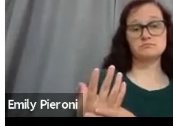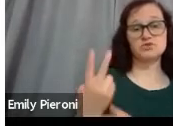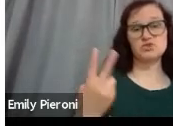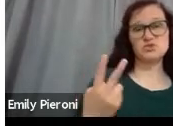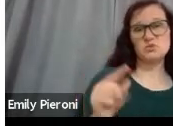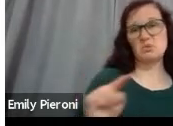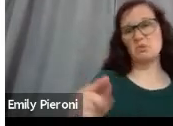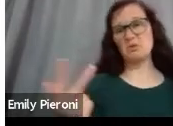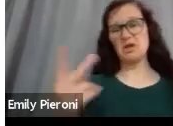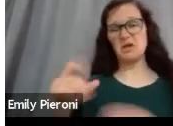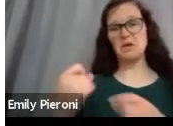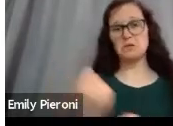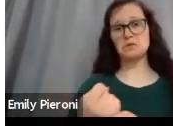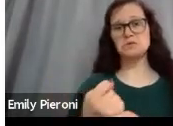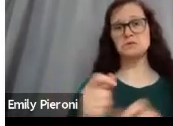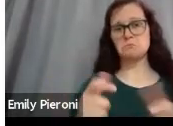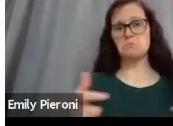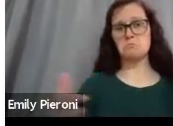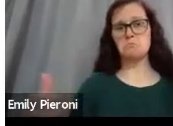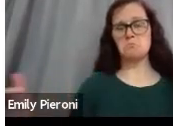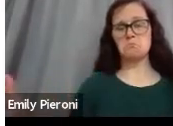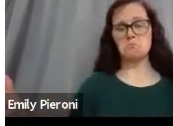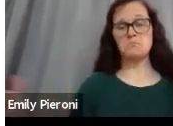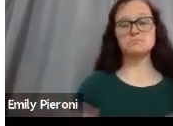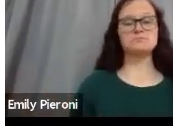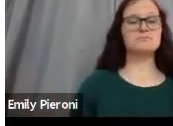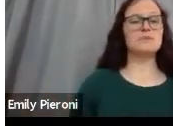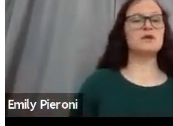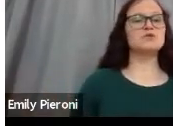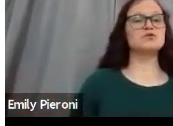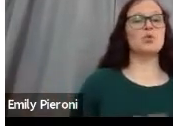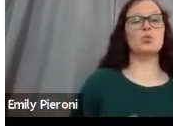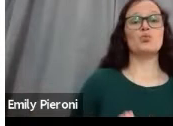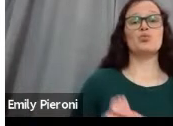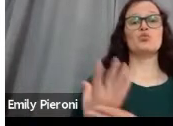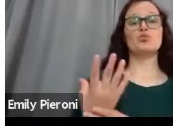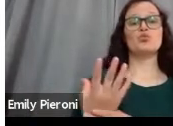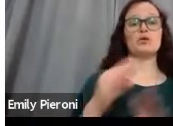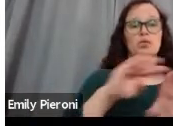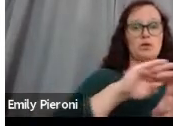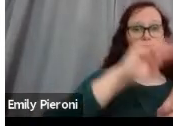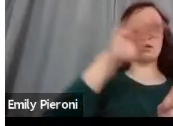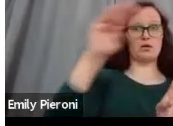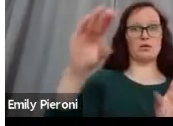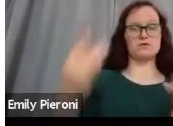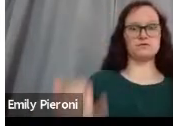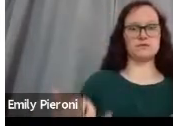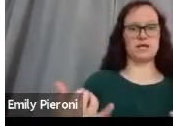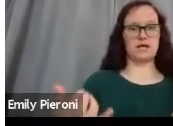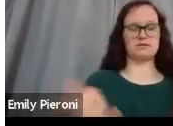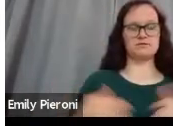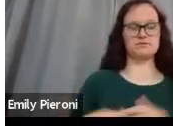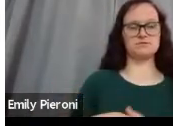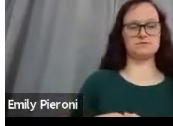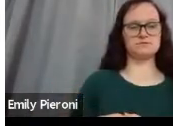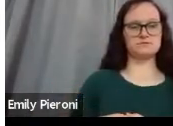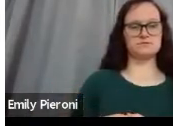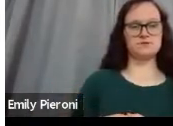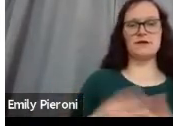years. Now this is what the growth curves look like today. The important thing is just to notice that they start